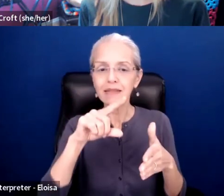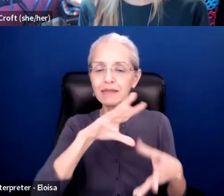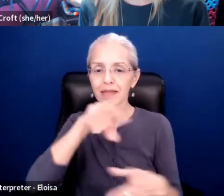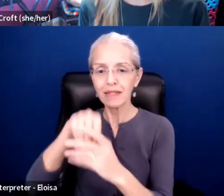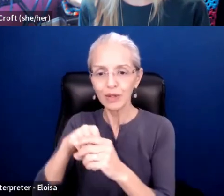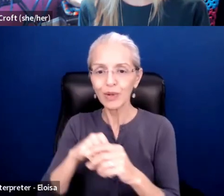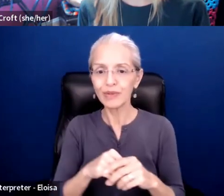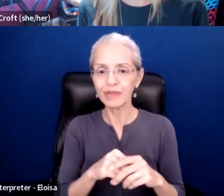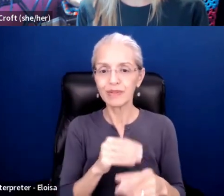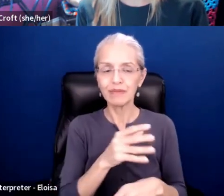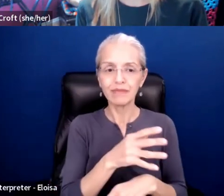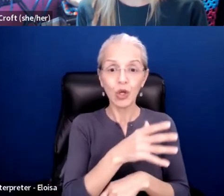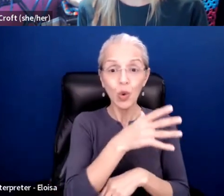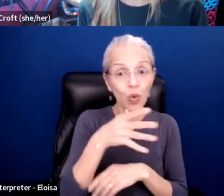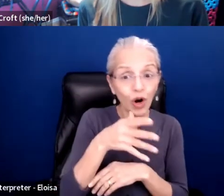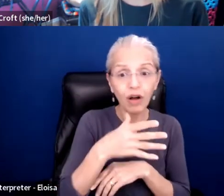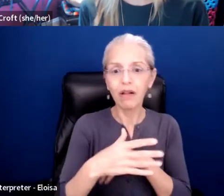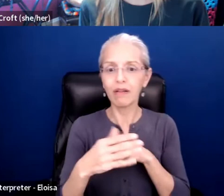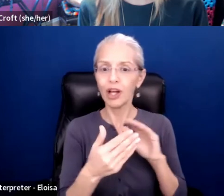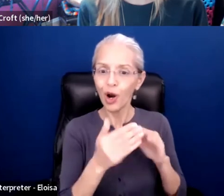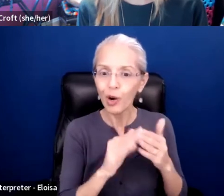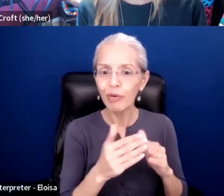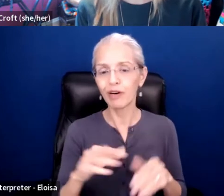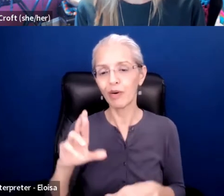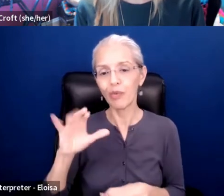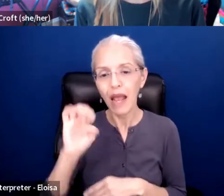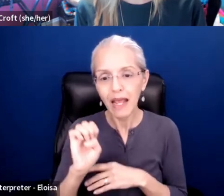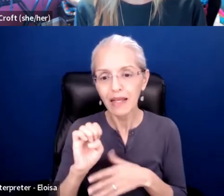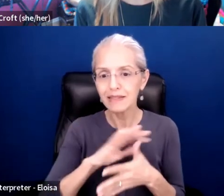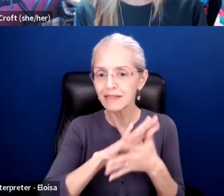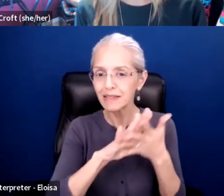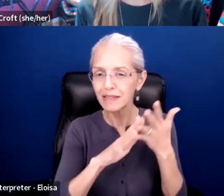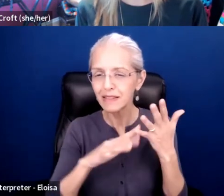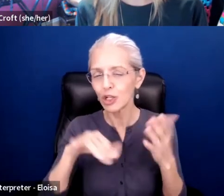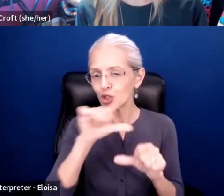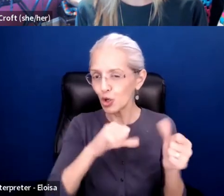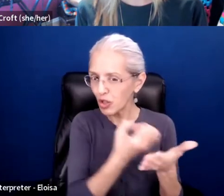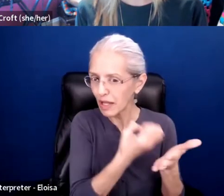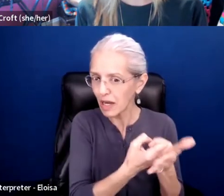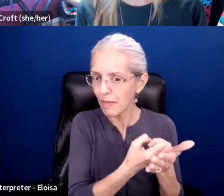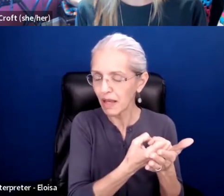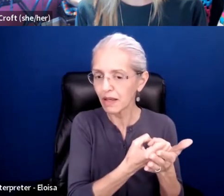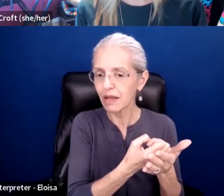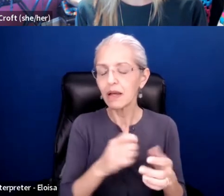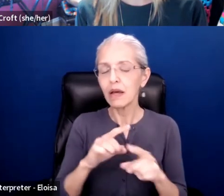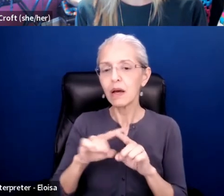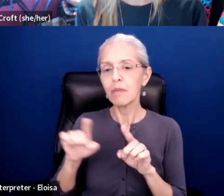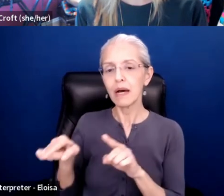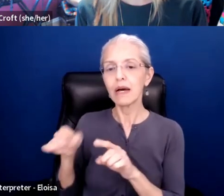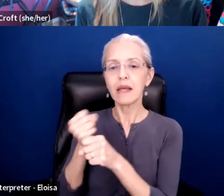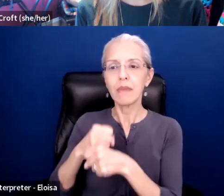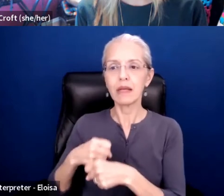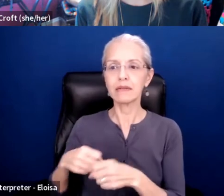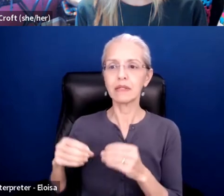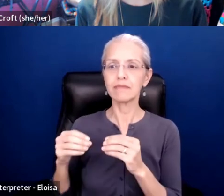rural, urban, race, socioeconomic. It makes it